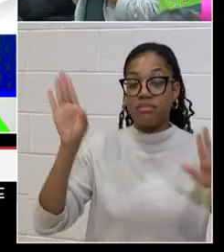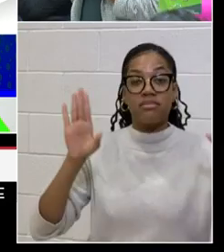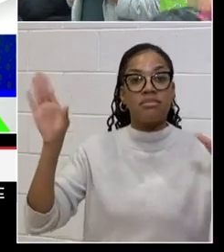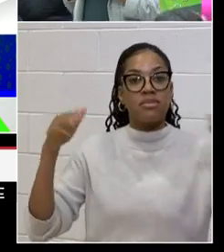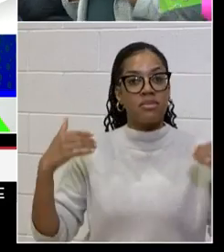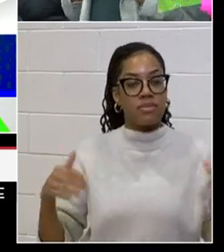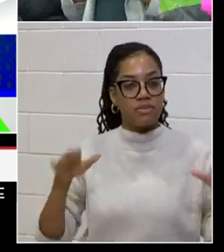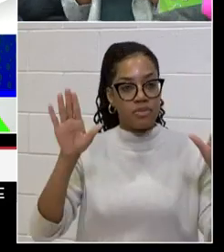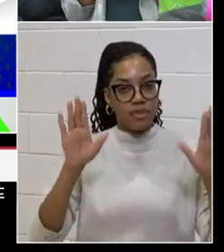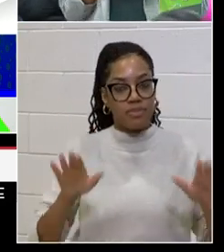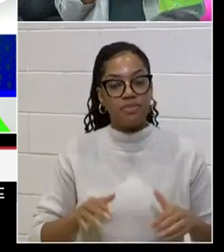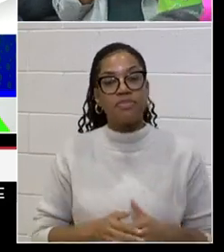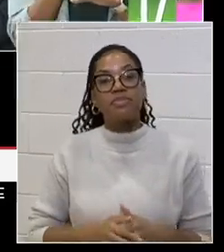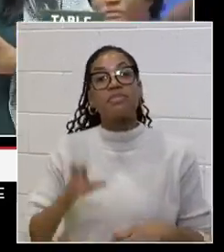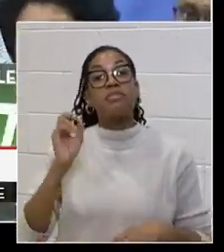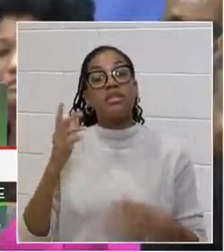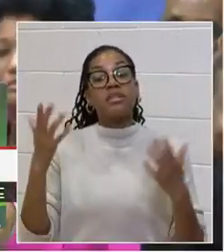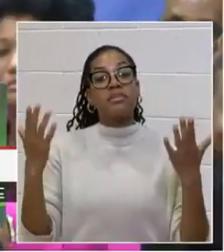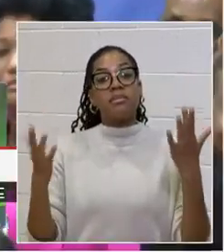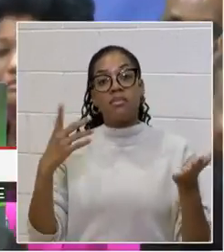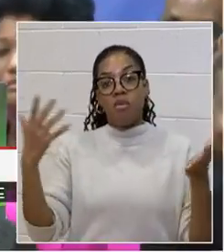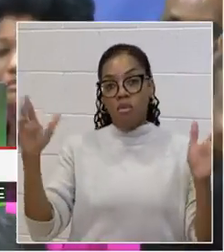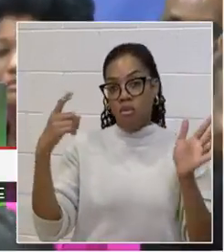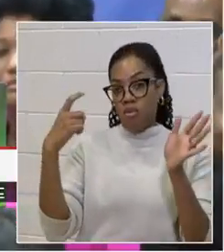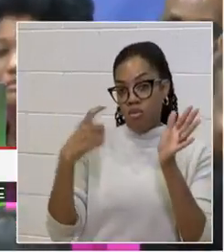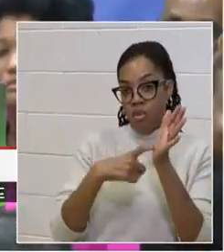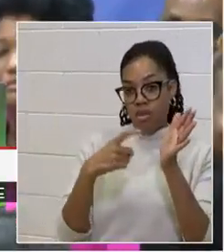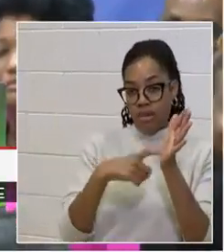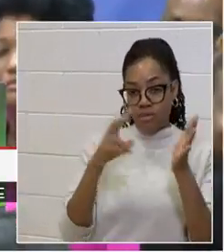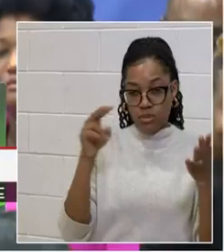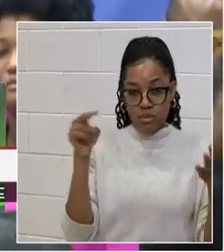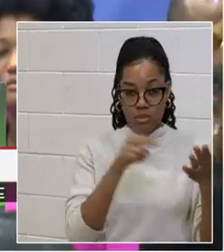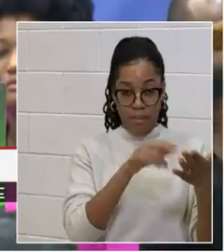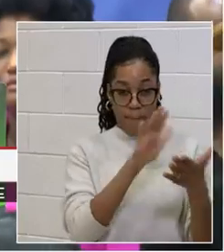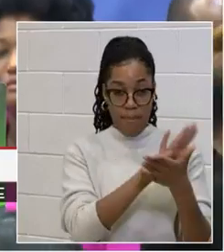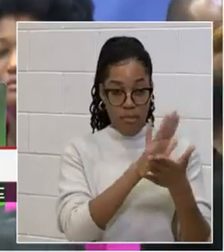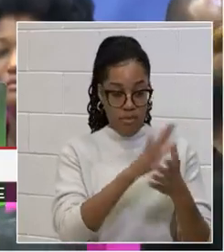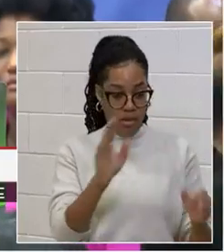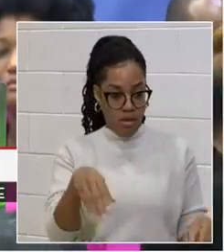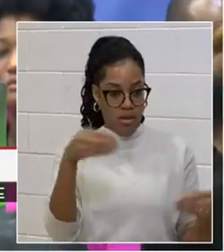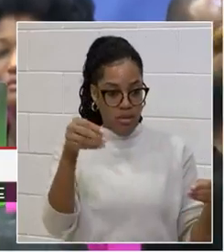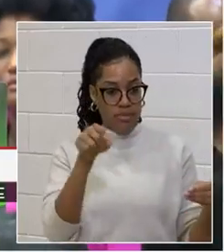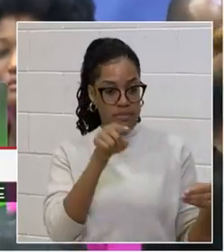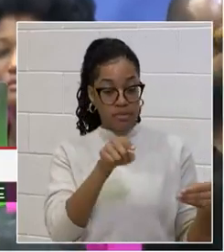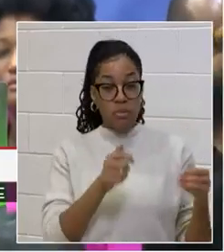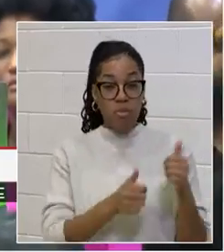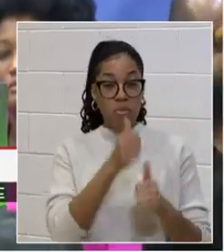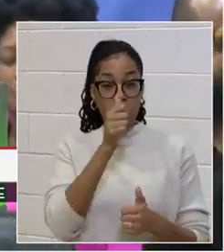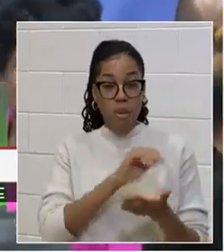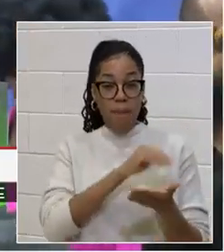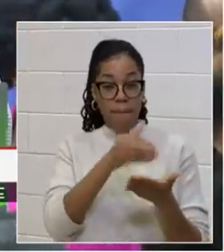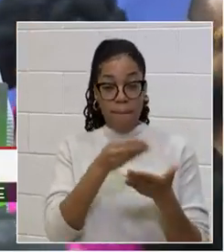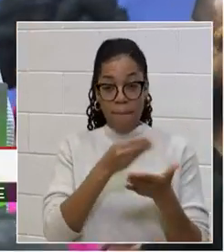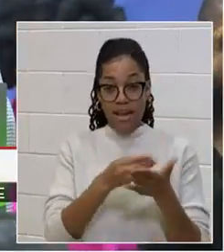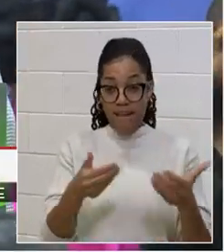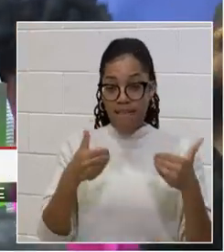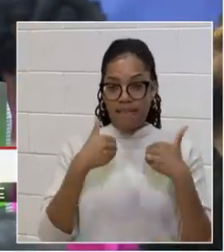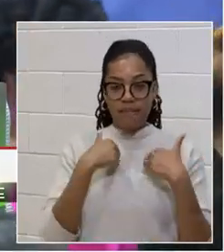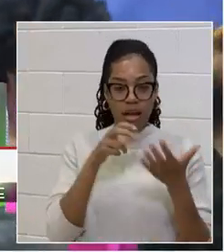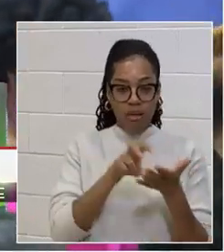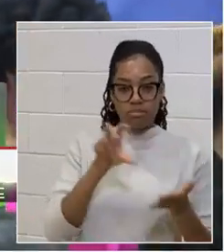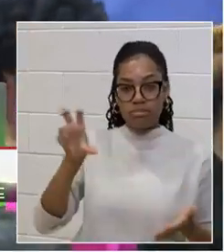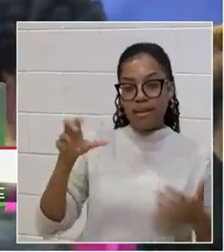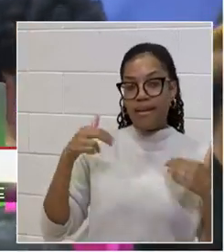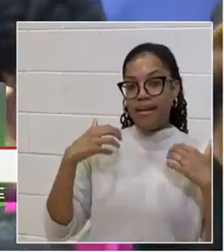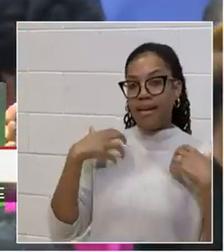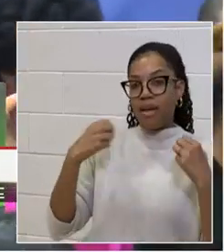Great. So as you also might notice, if you look on the sheet in front of you, the most amount of money that we have in our budget goes to Health and Human